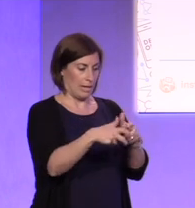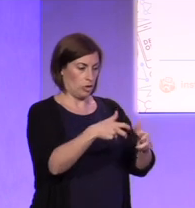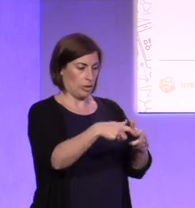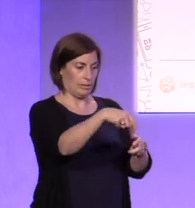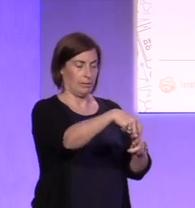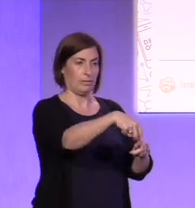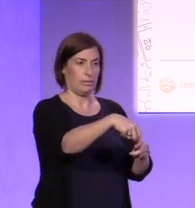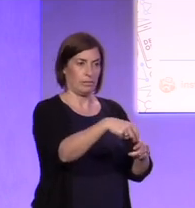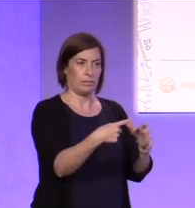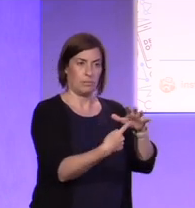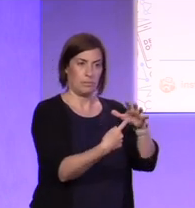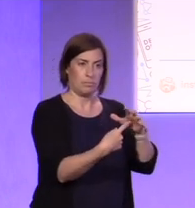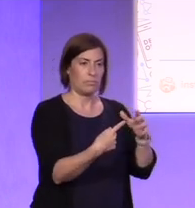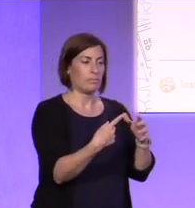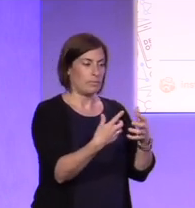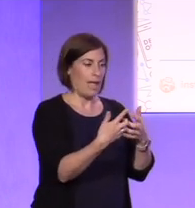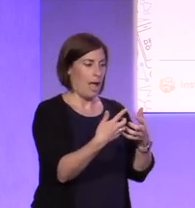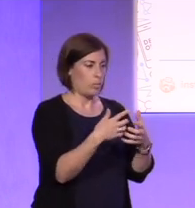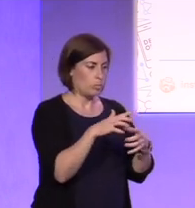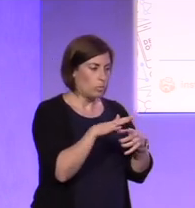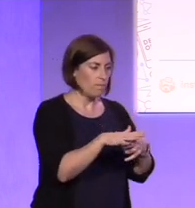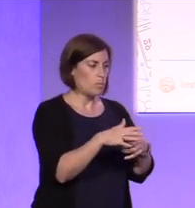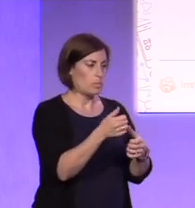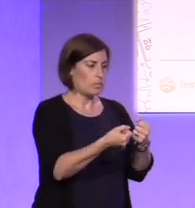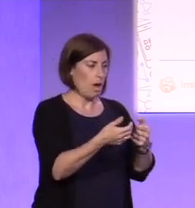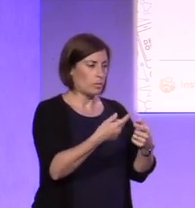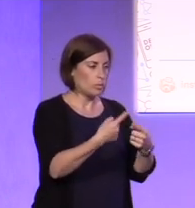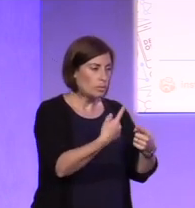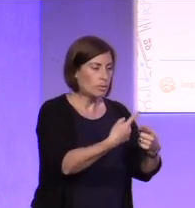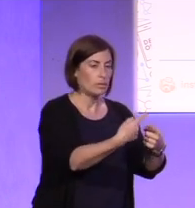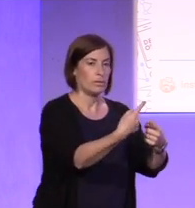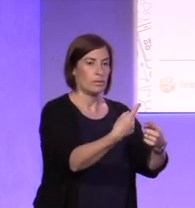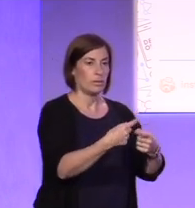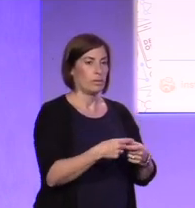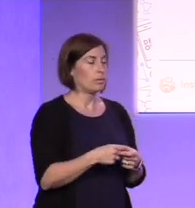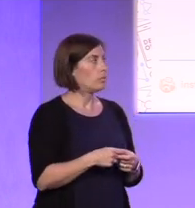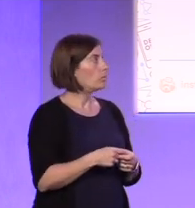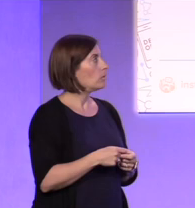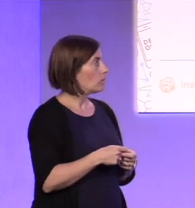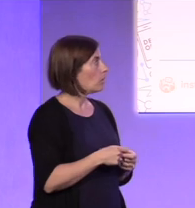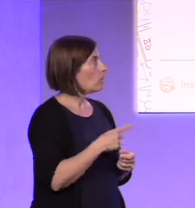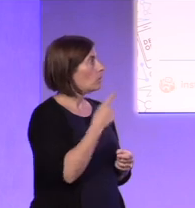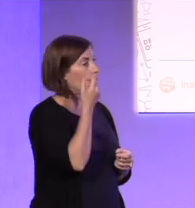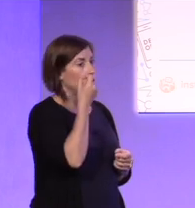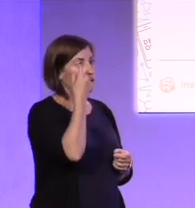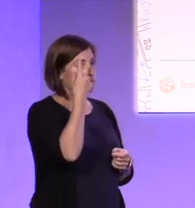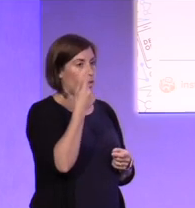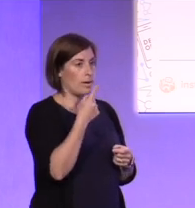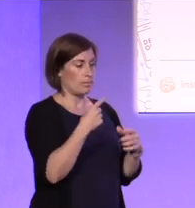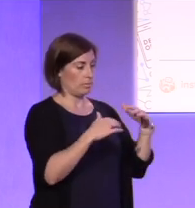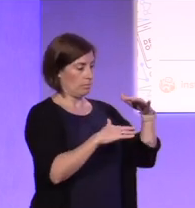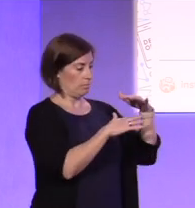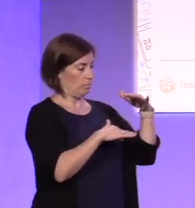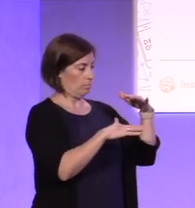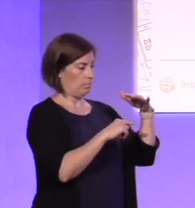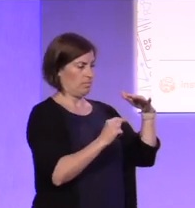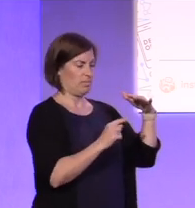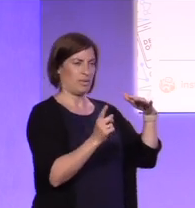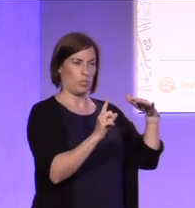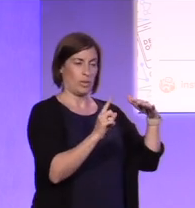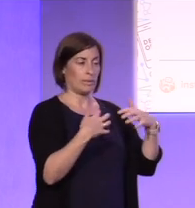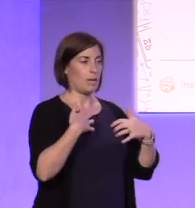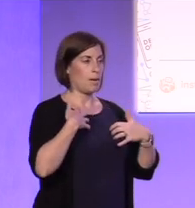room for a team. And we found out that this was the thing that was driving our team forward. We found that the key thing in our team were its